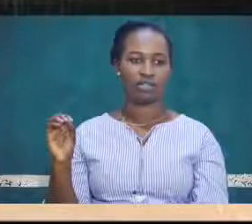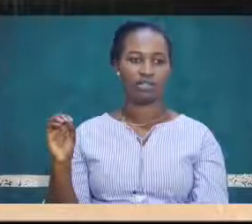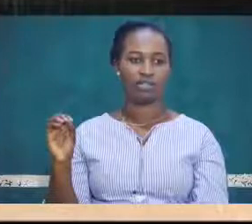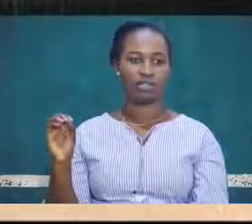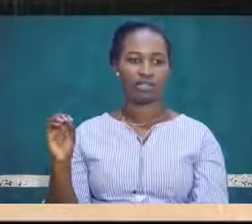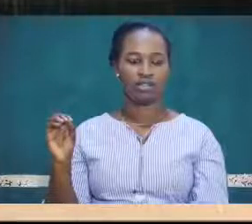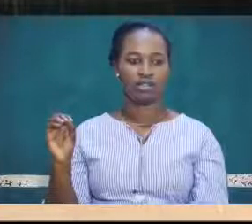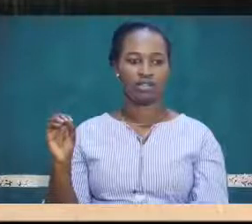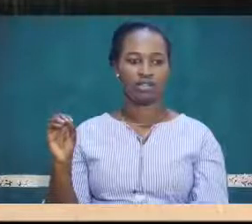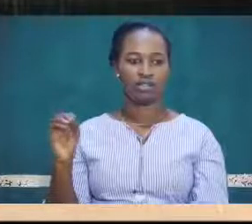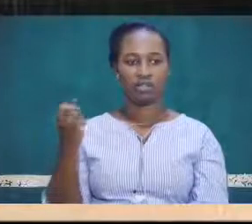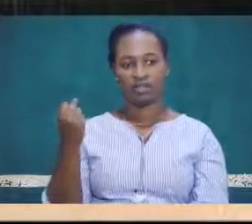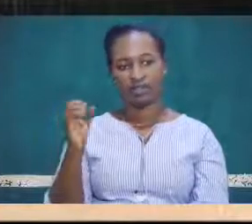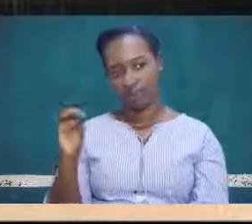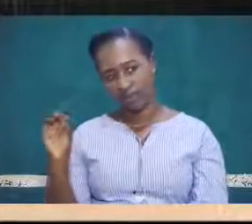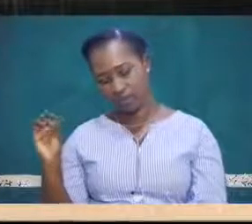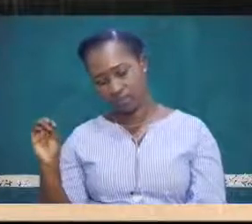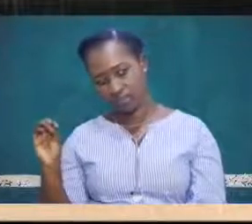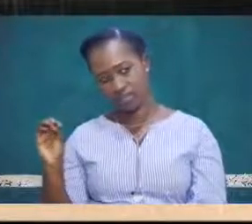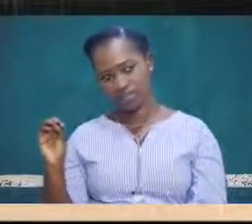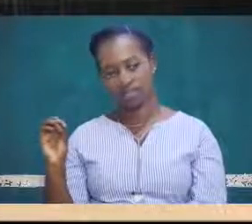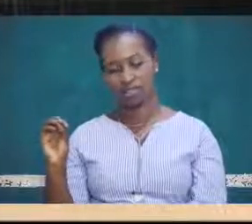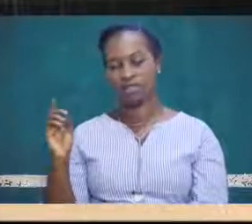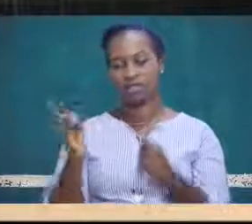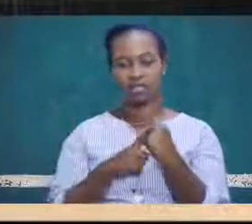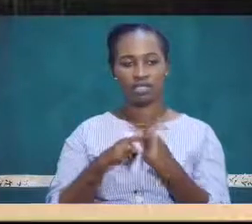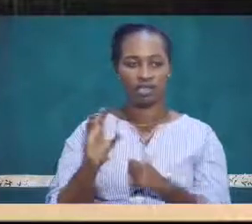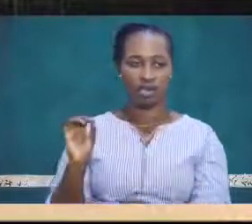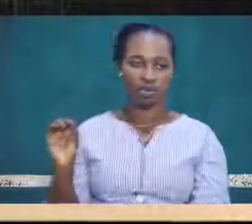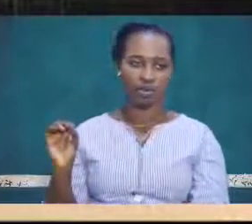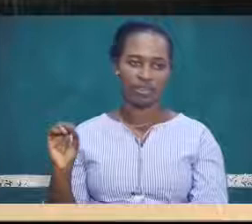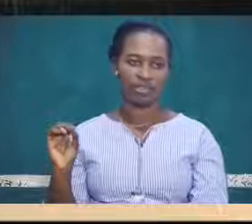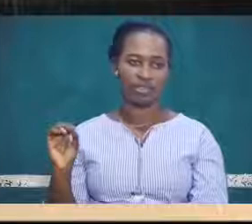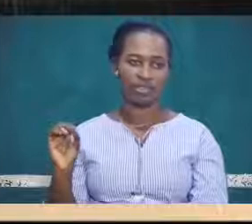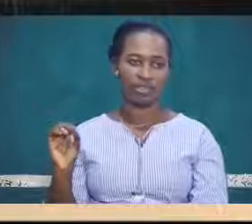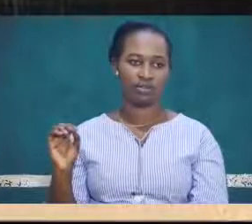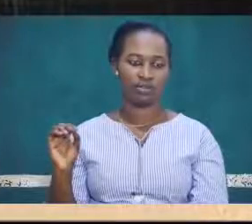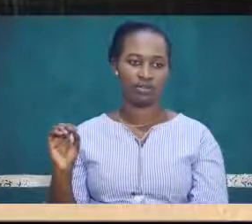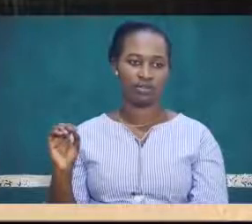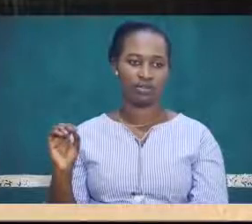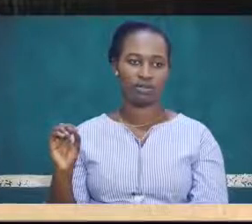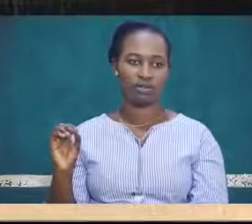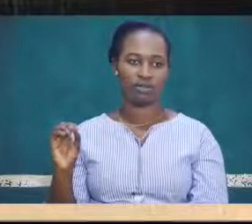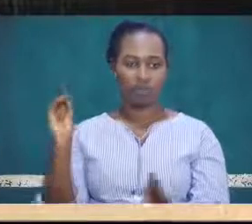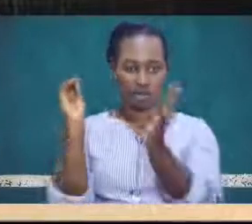400, then 500, then 600. So you